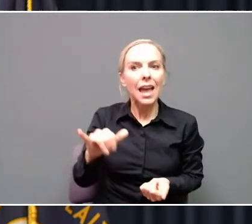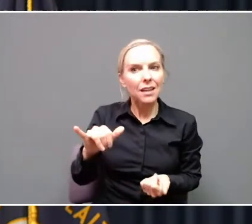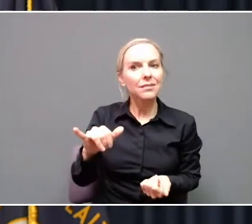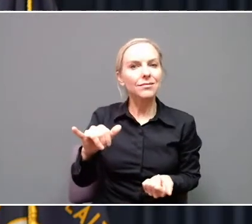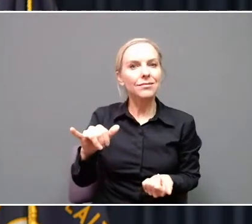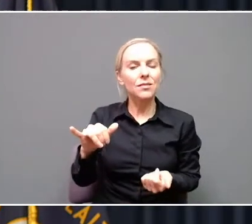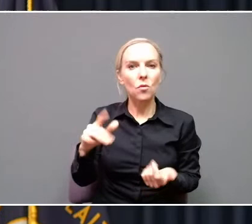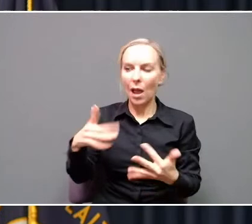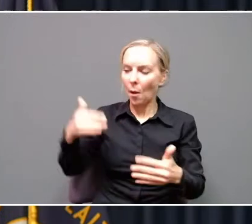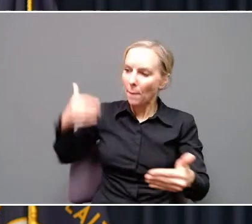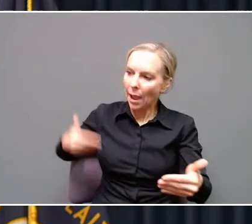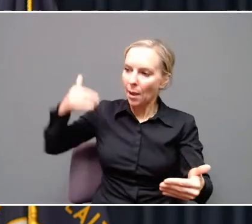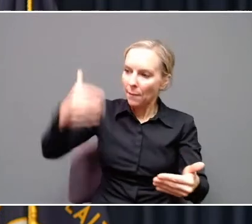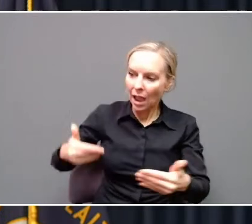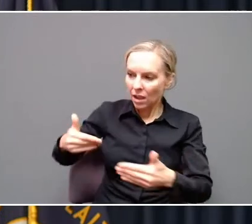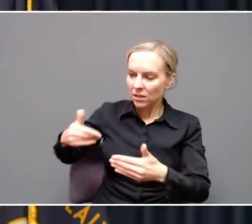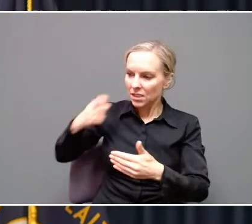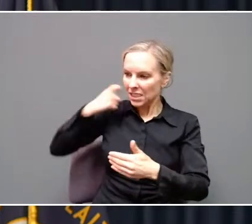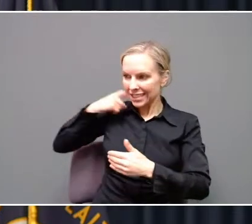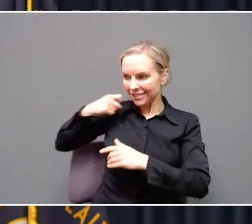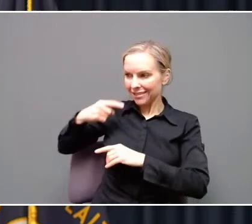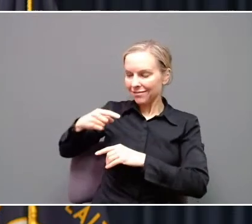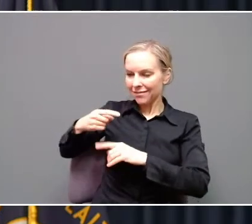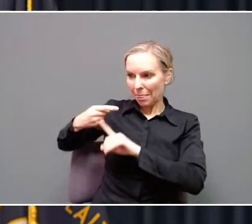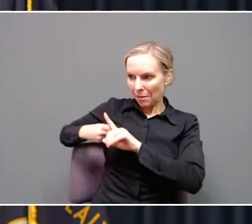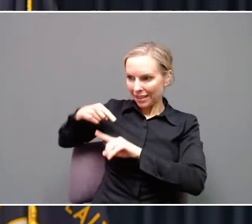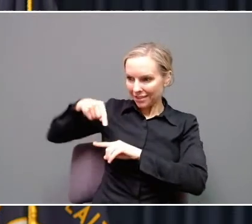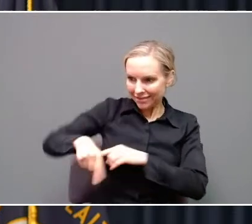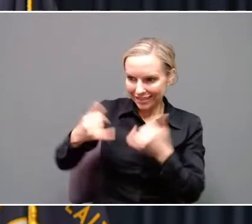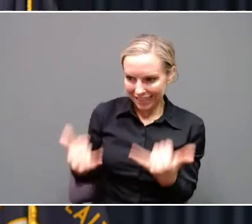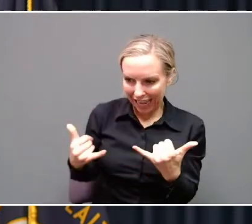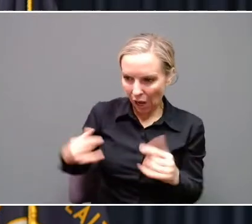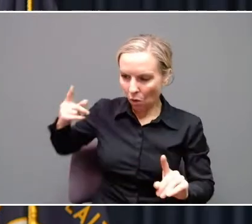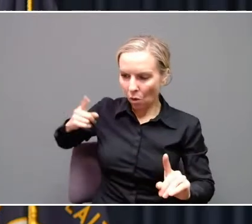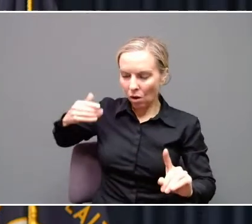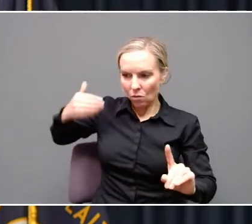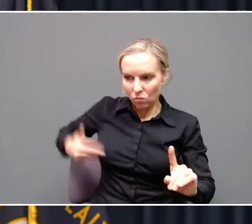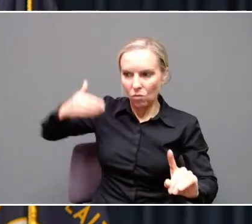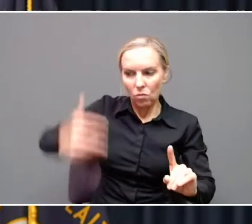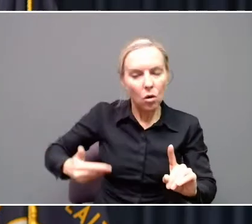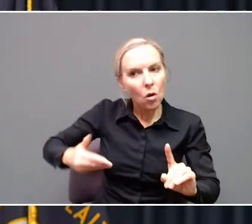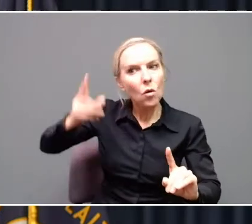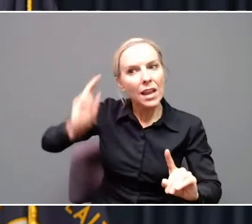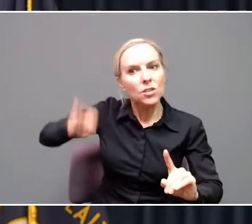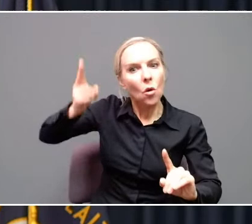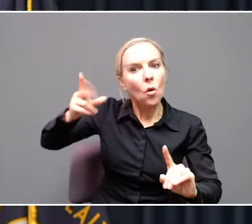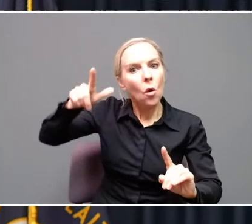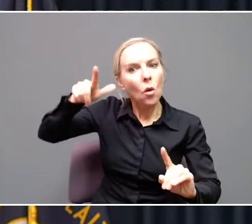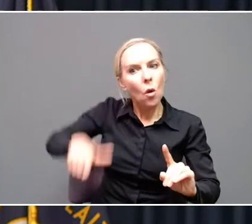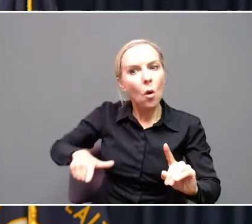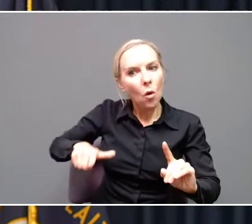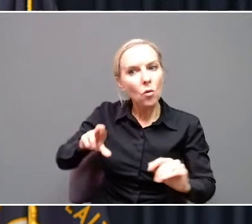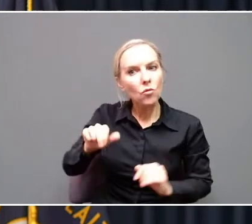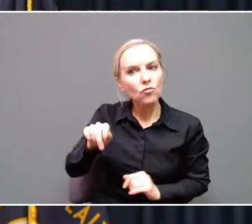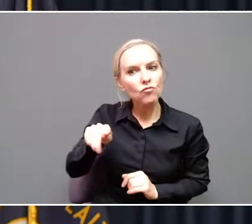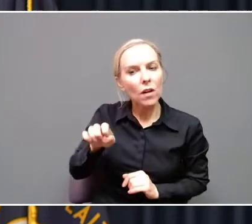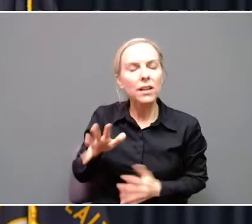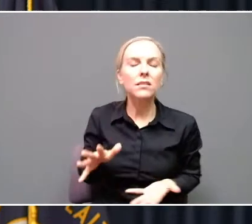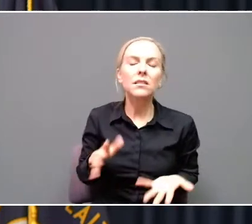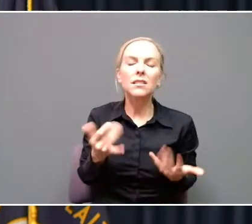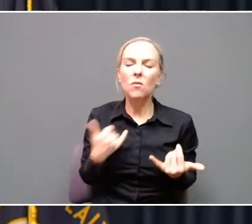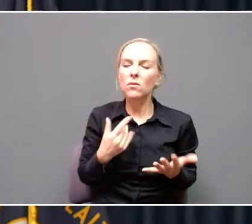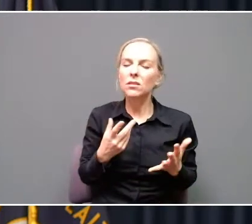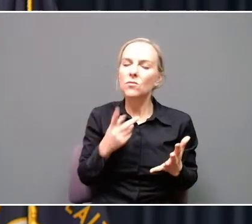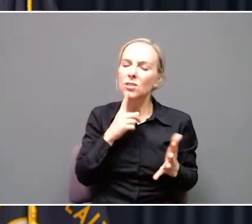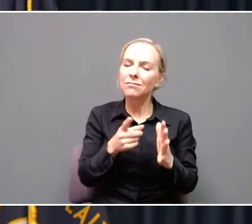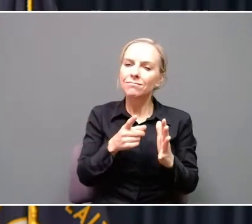back-to-back months where we have set historic lows in that rate. But let's delve into that a little further, because today